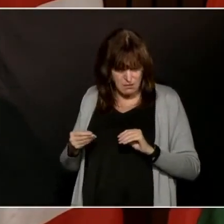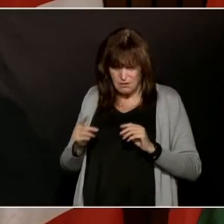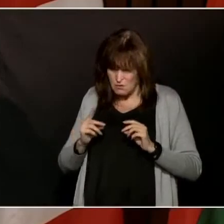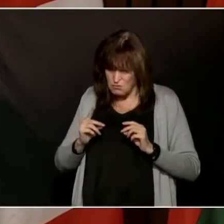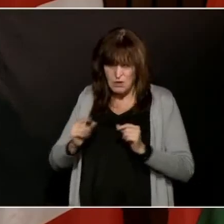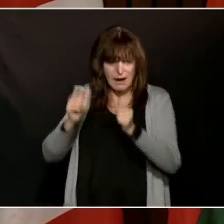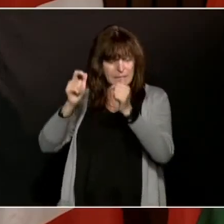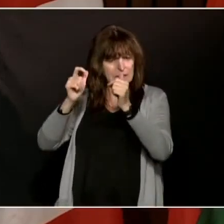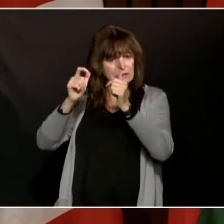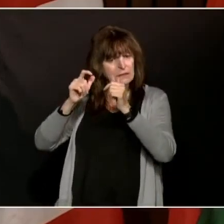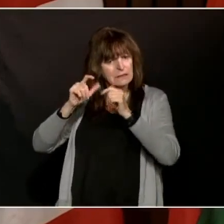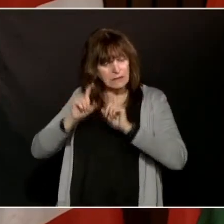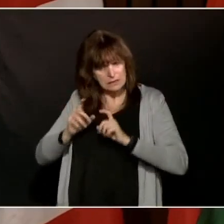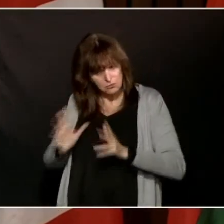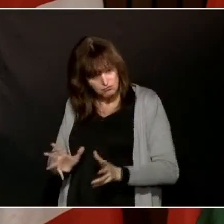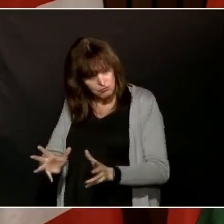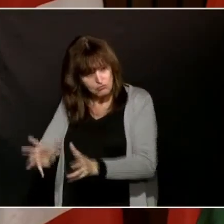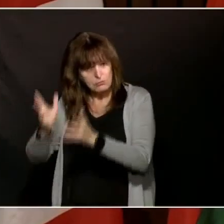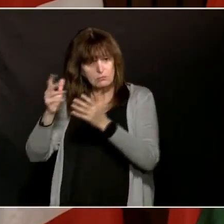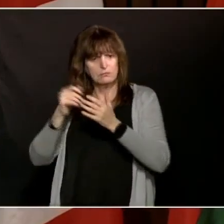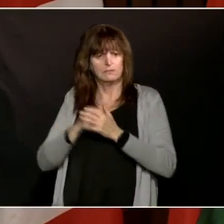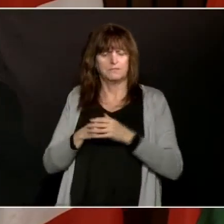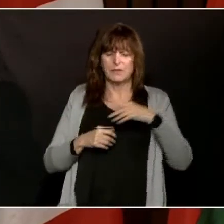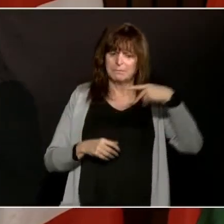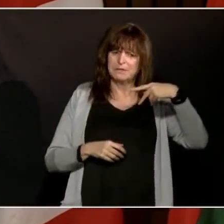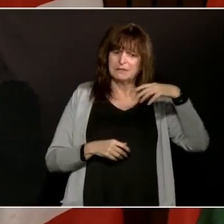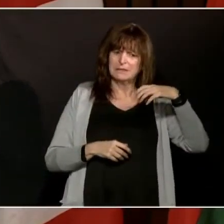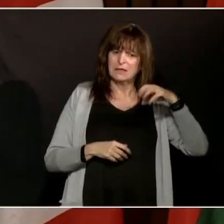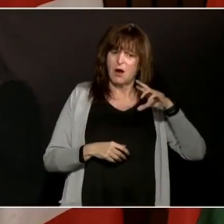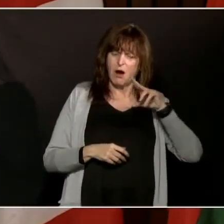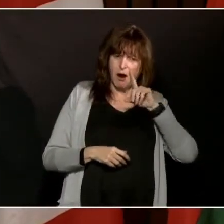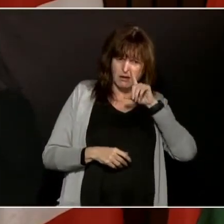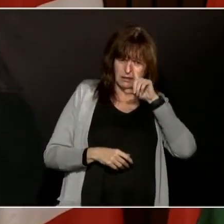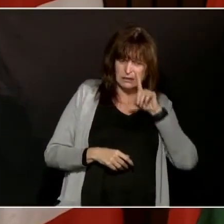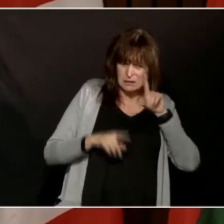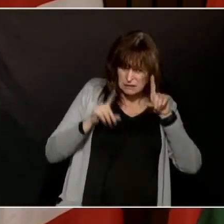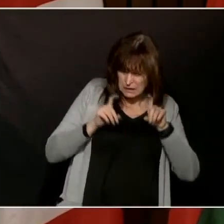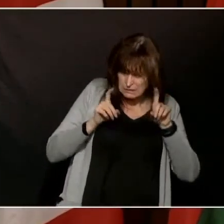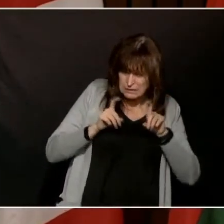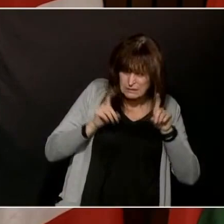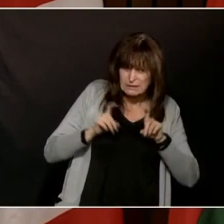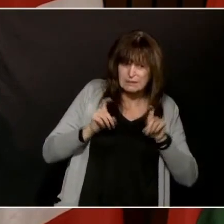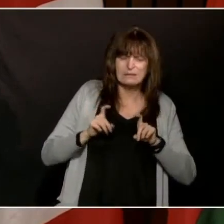to make the PCR-based testing, the lab-based PCR testing more accessible.